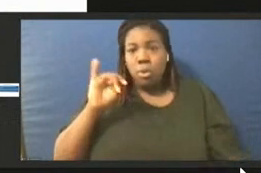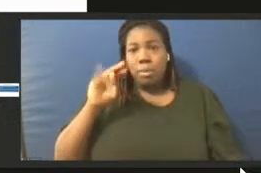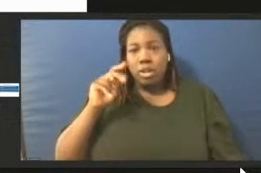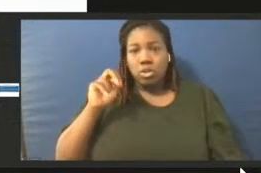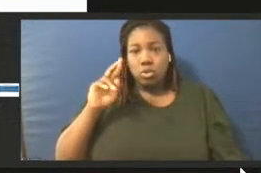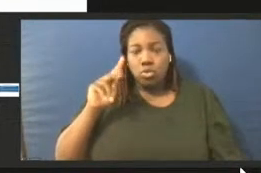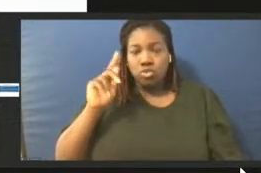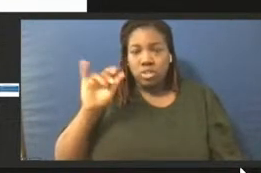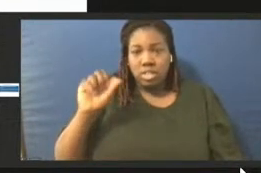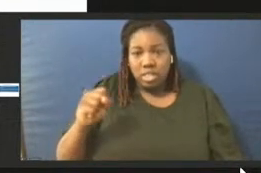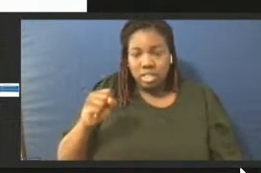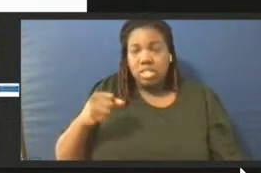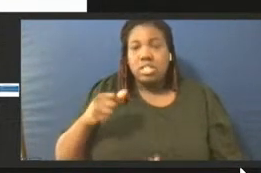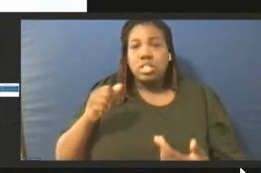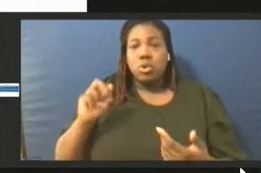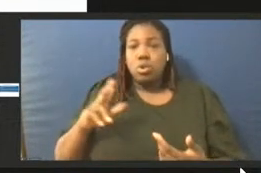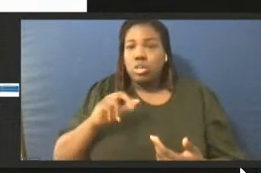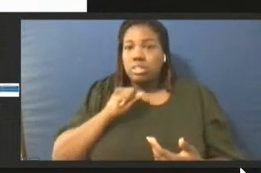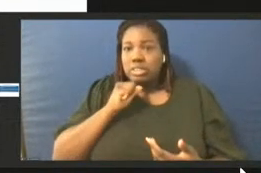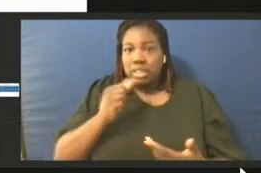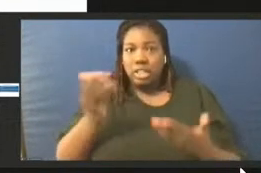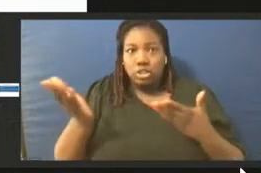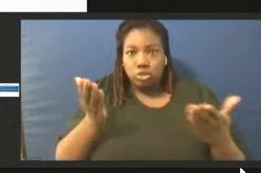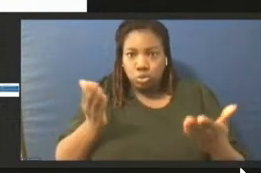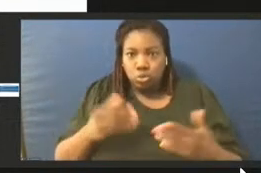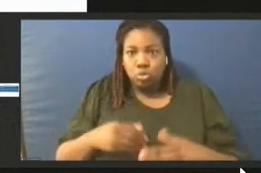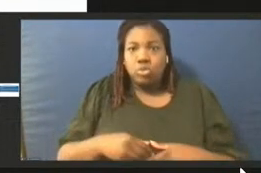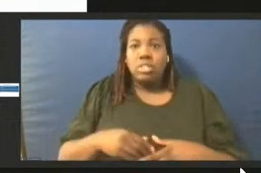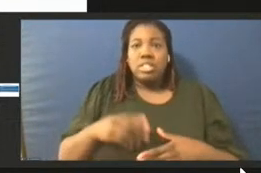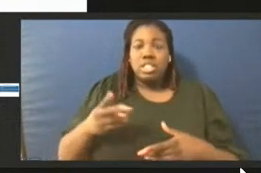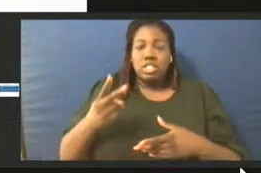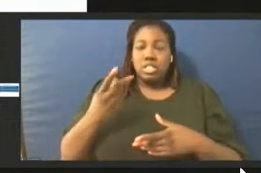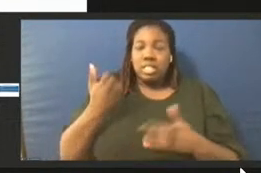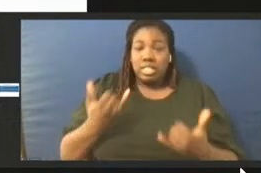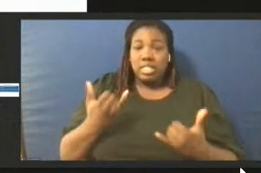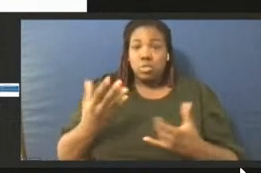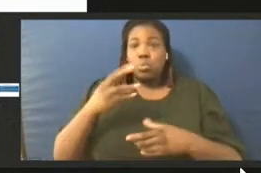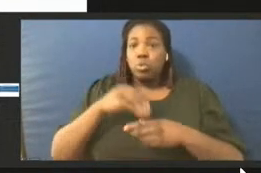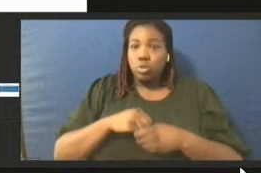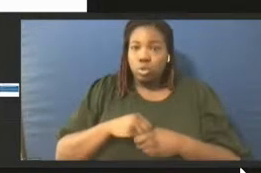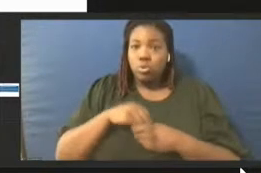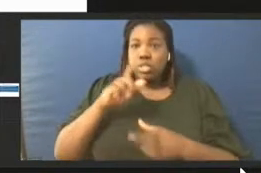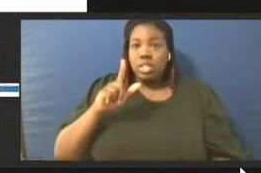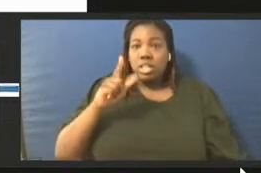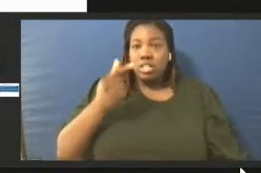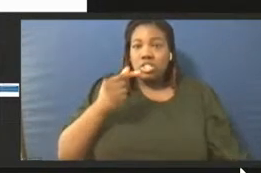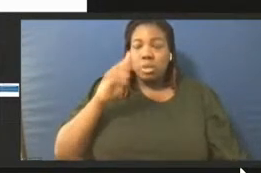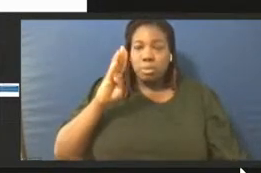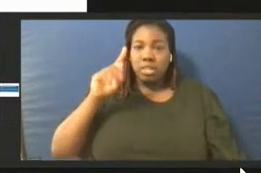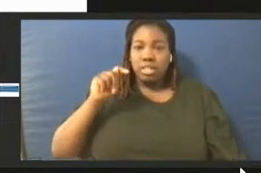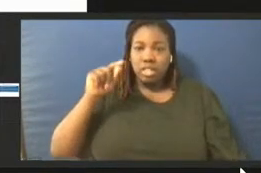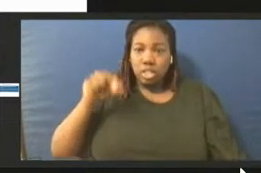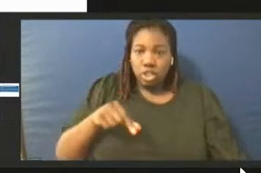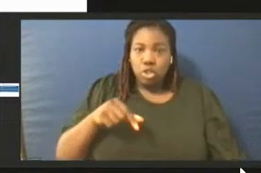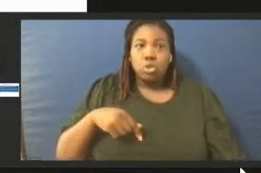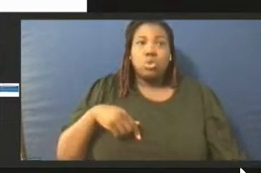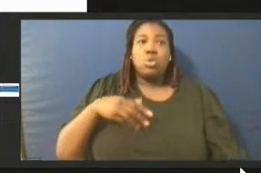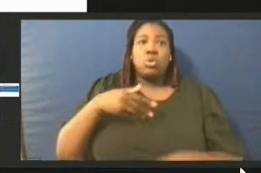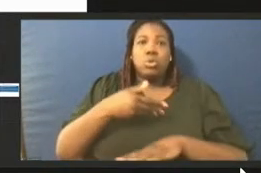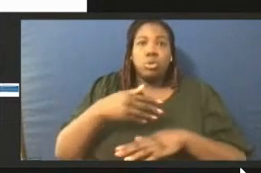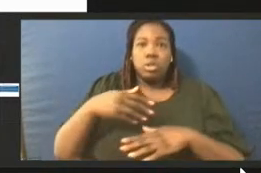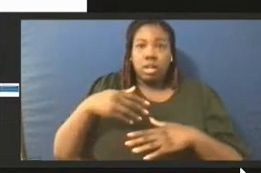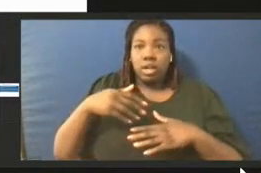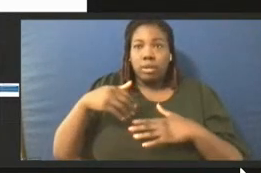underserved. So this would include racial and ethnic minorities, LGBTQ populations, Native, tribal